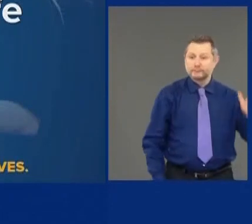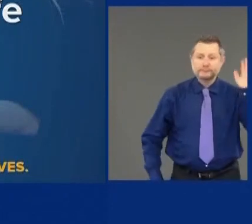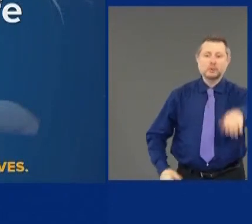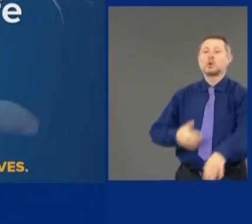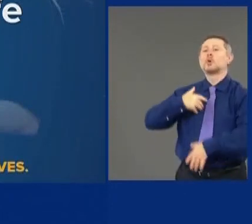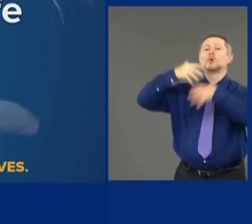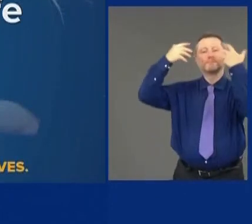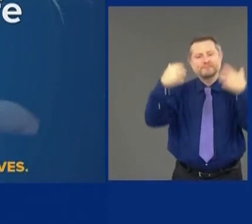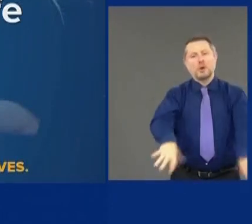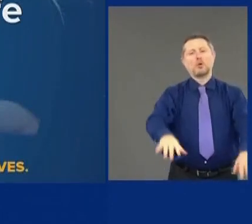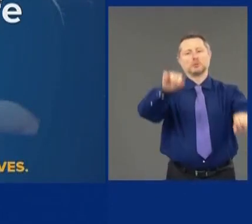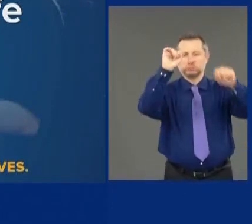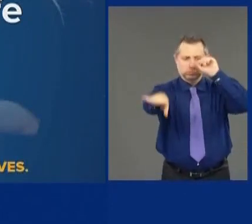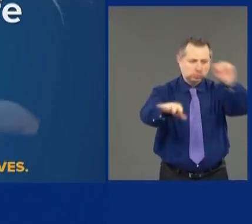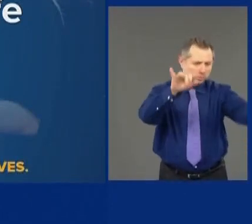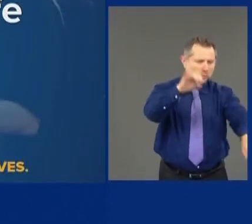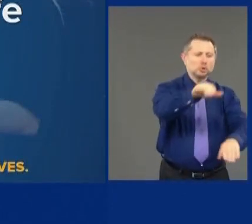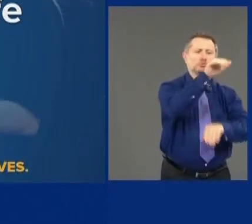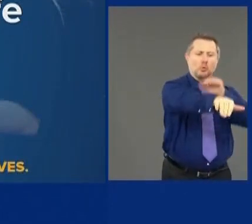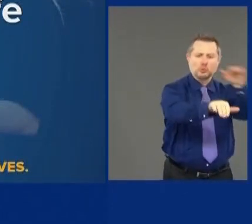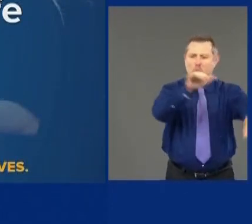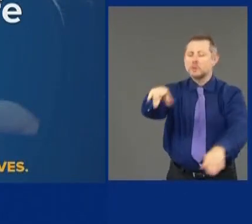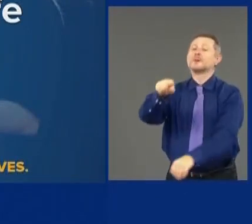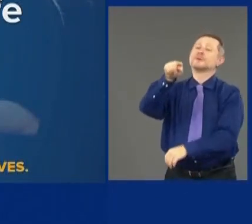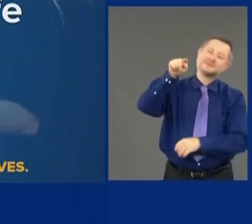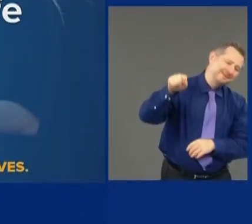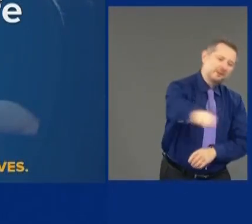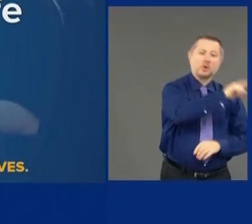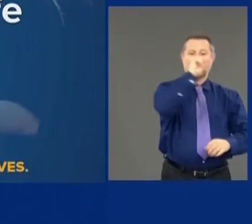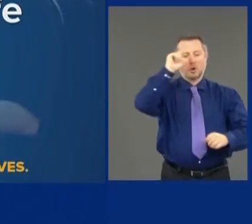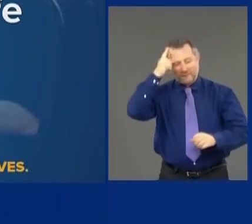job. And I've told them, do your job.